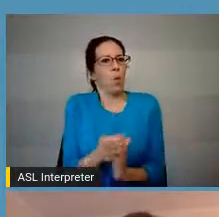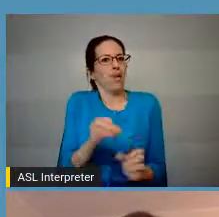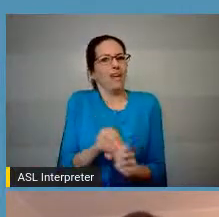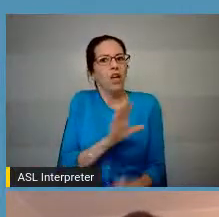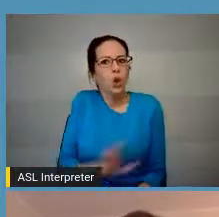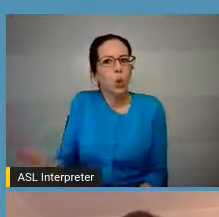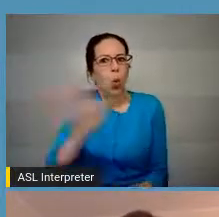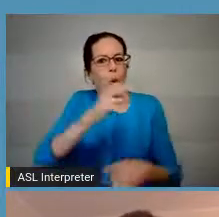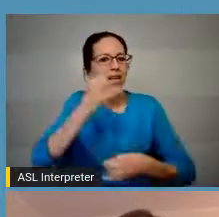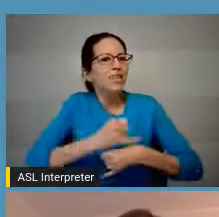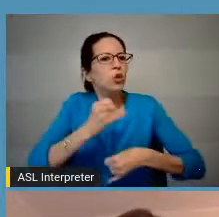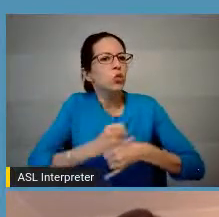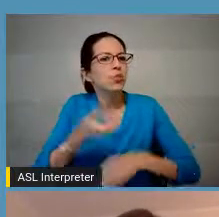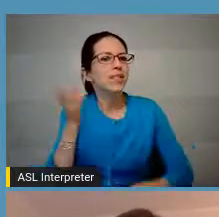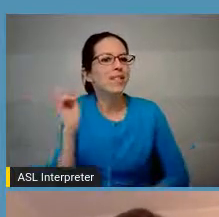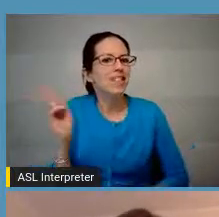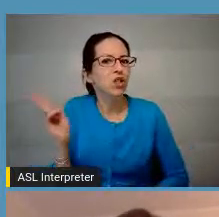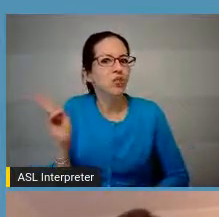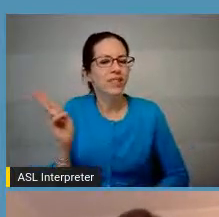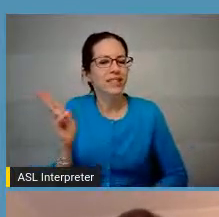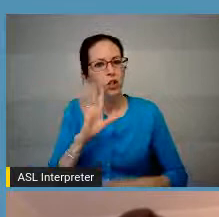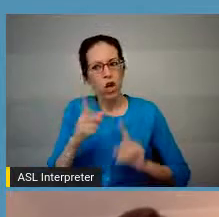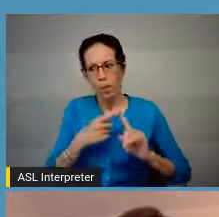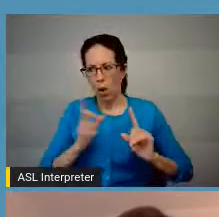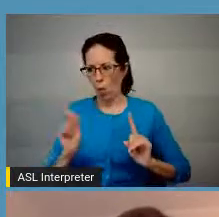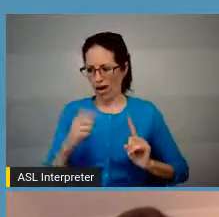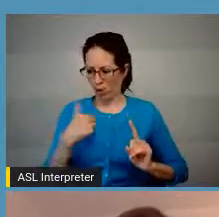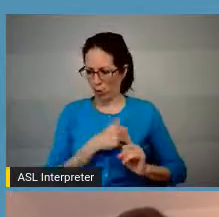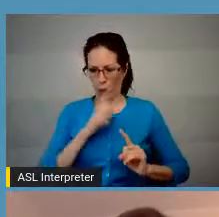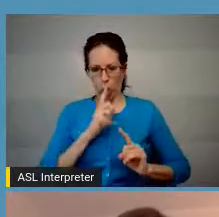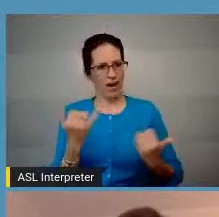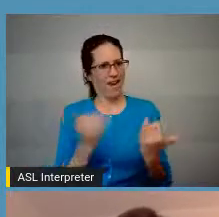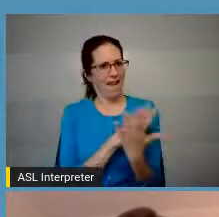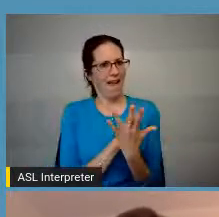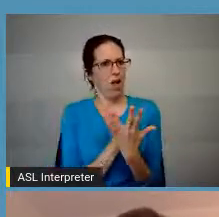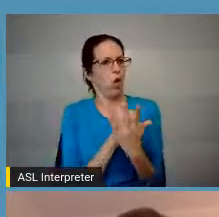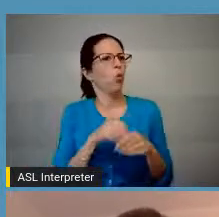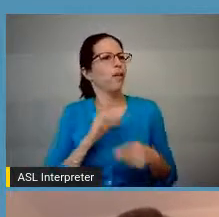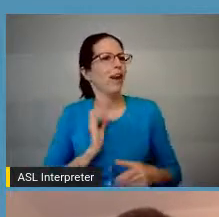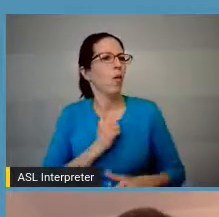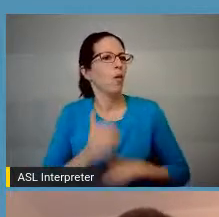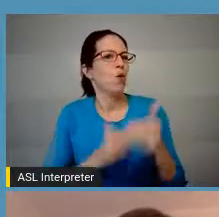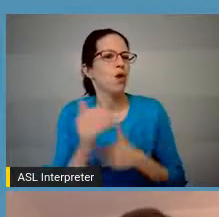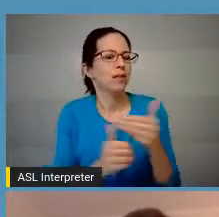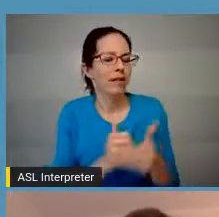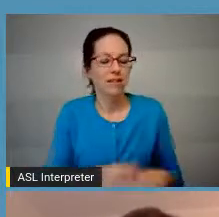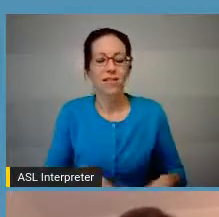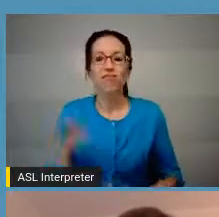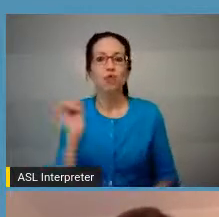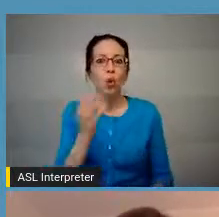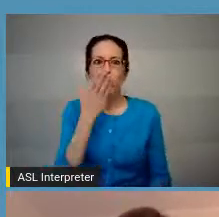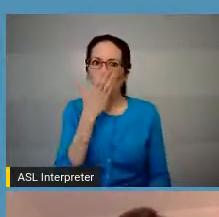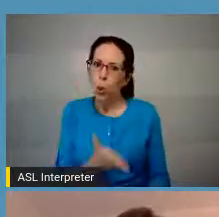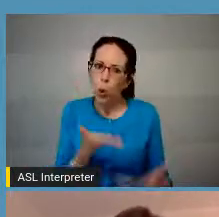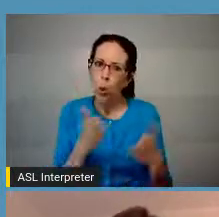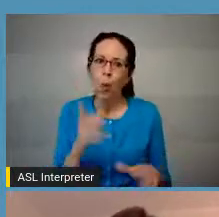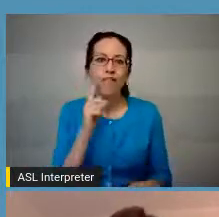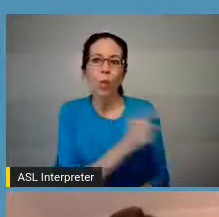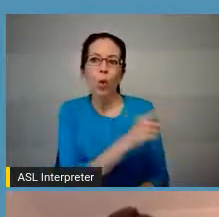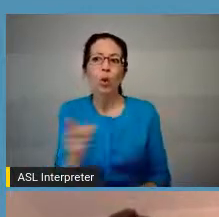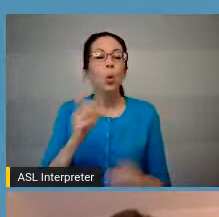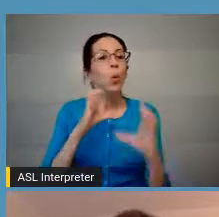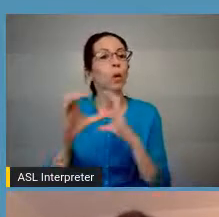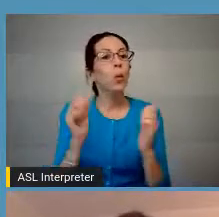things stand. But it's also a good way for you to be able to communicate with other people in your institution and